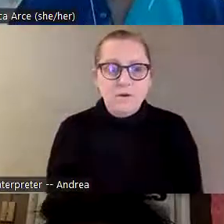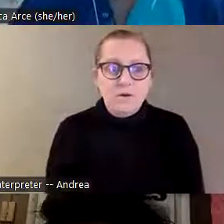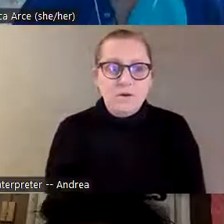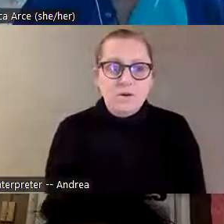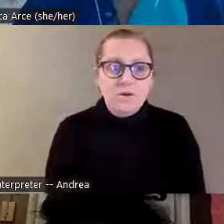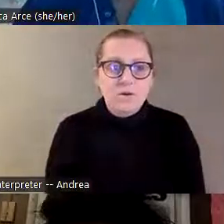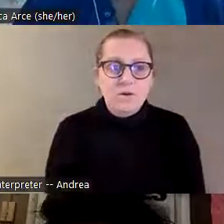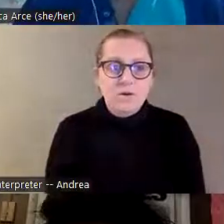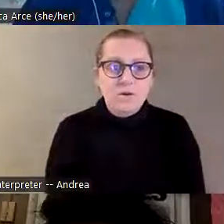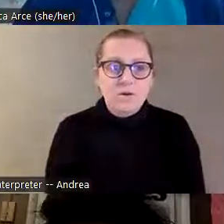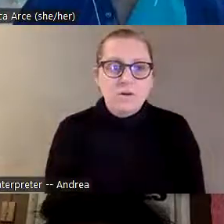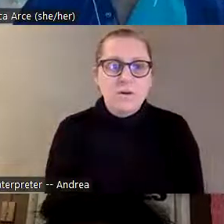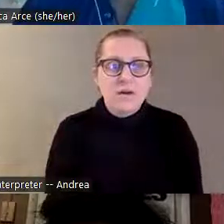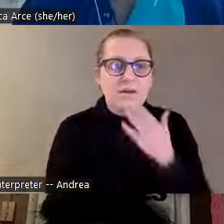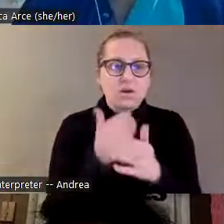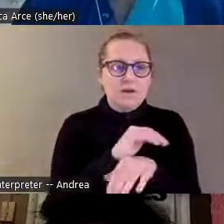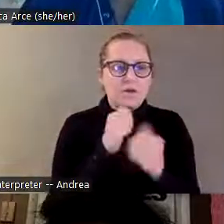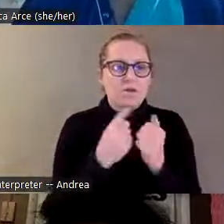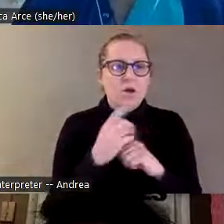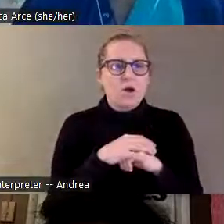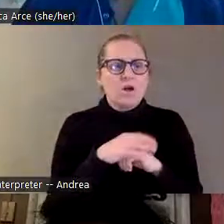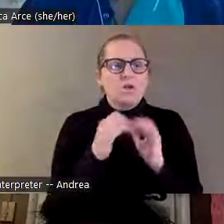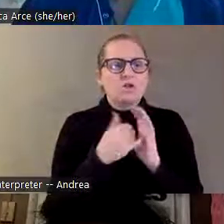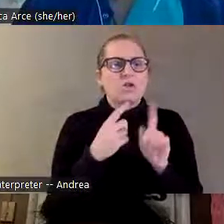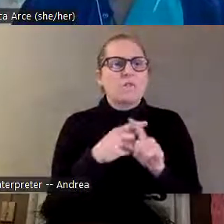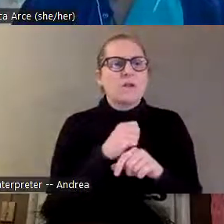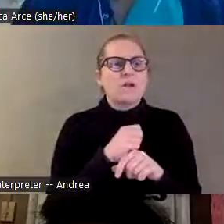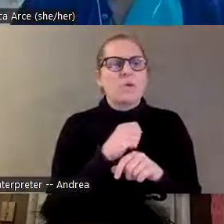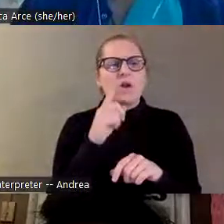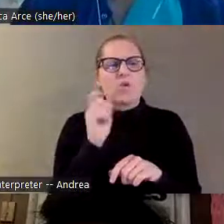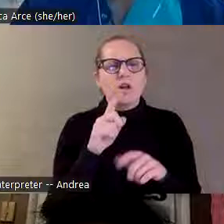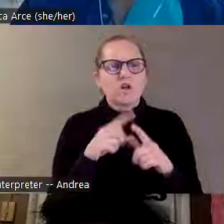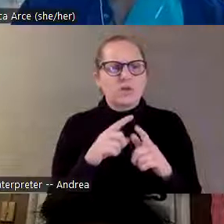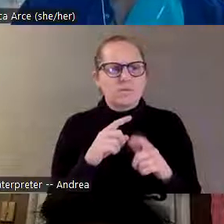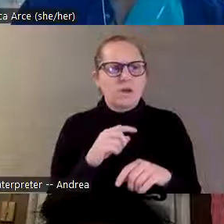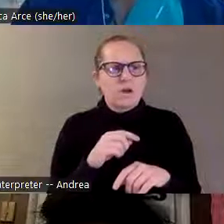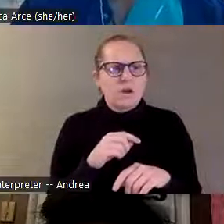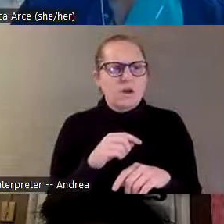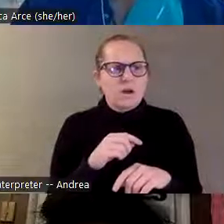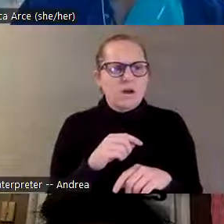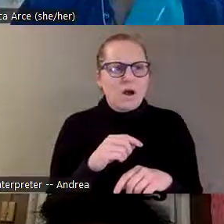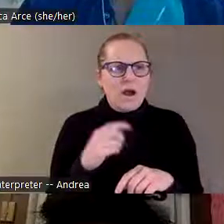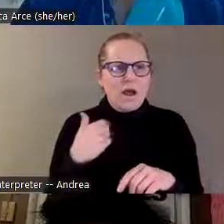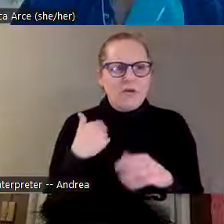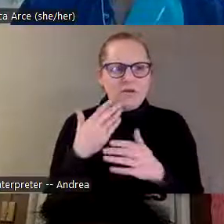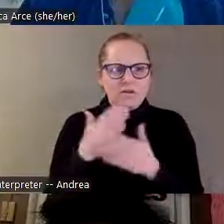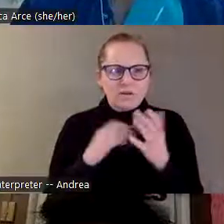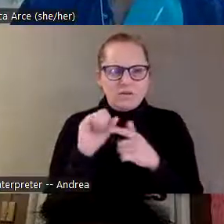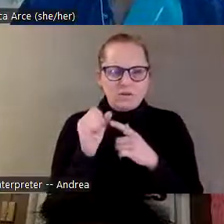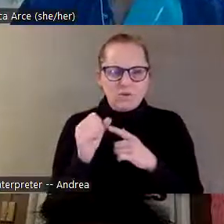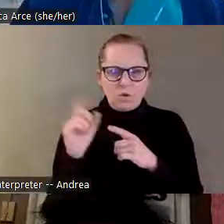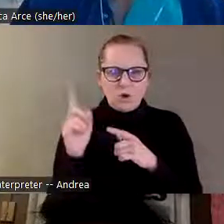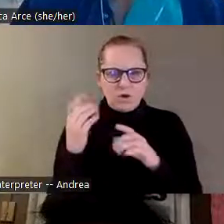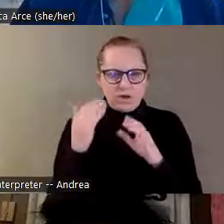Thank you. Good evening, everyone. Just a clarifying question here. Are there instances in which